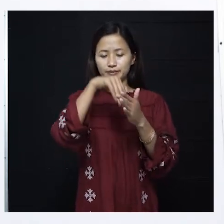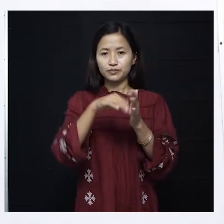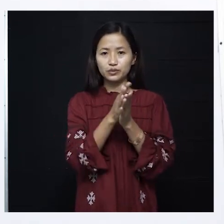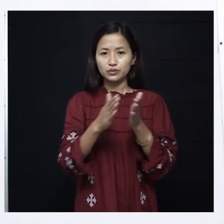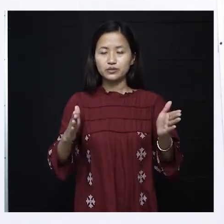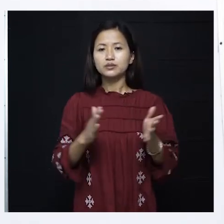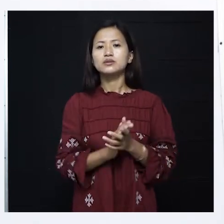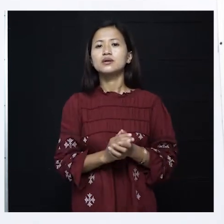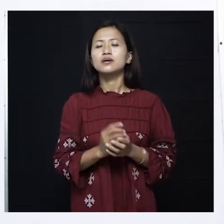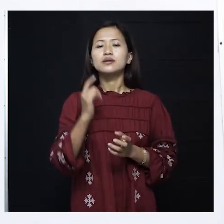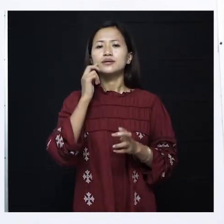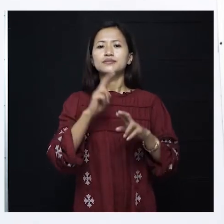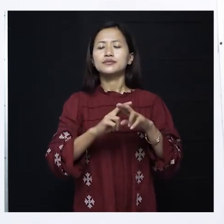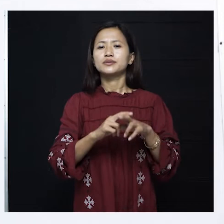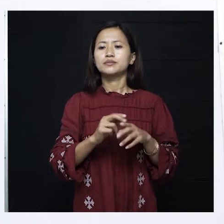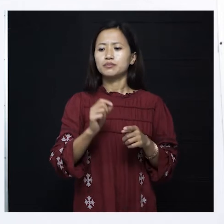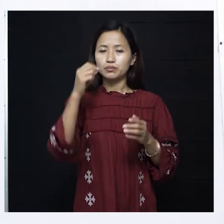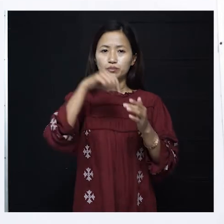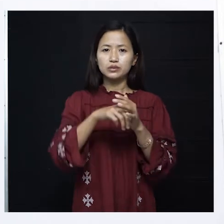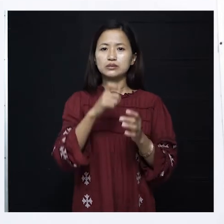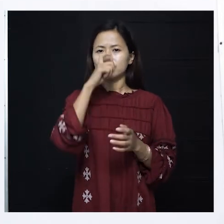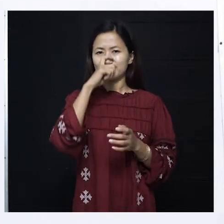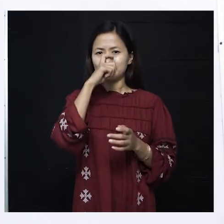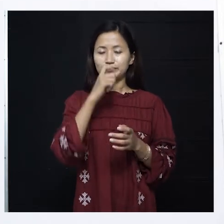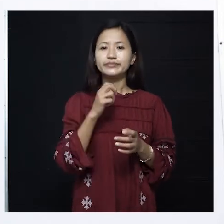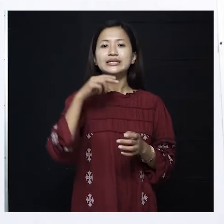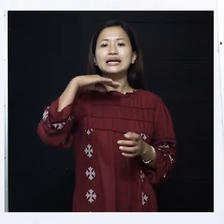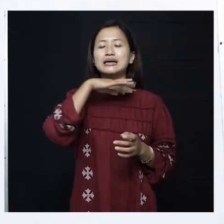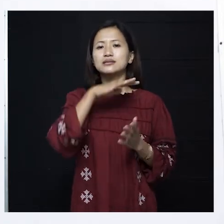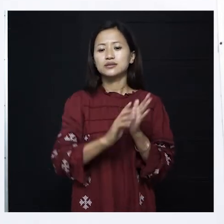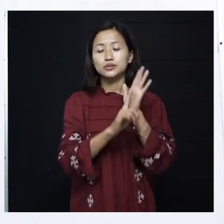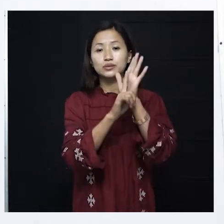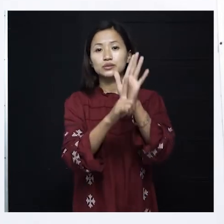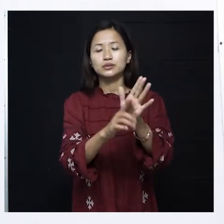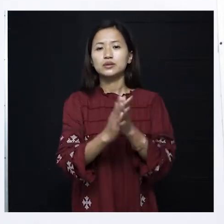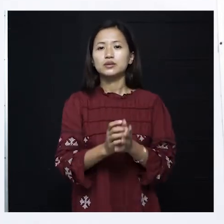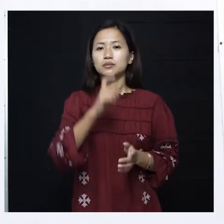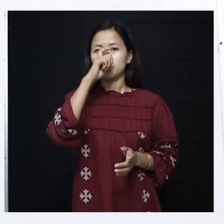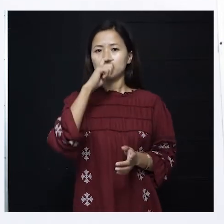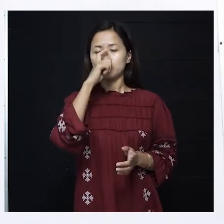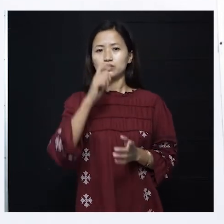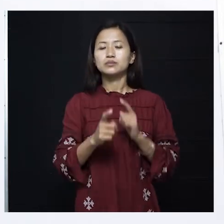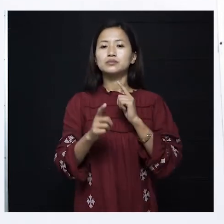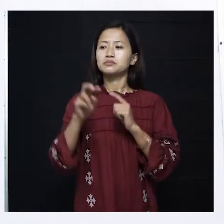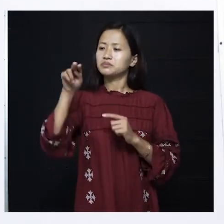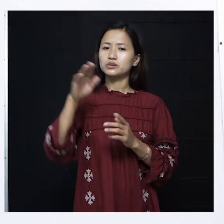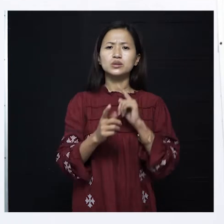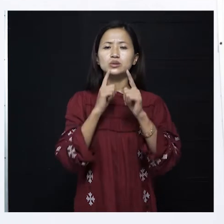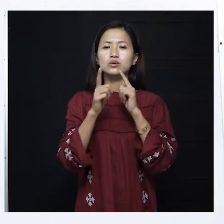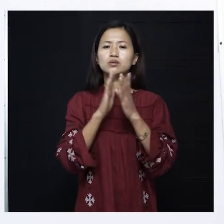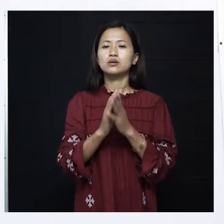map somewhere, if they have put the blue color there, that shows that blue means we are talking about